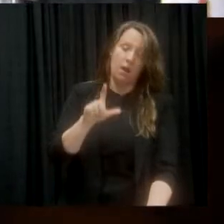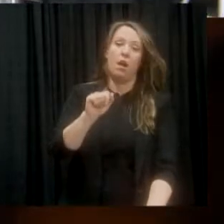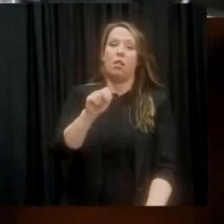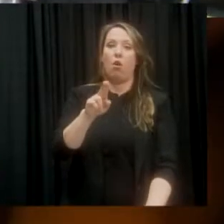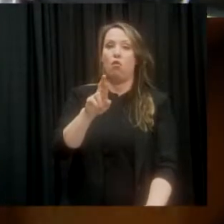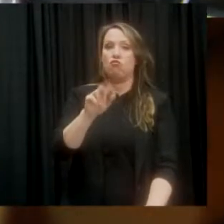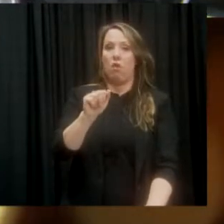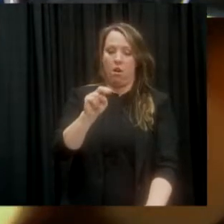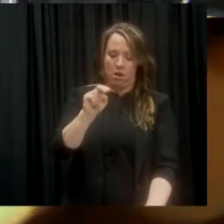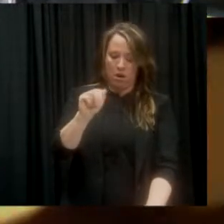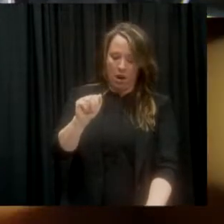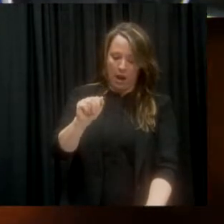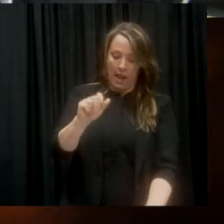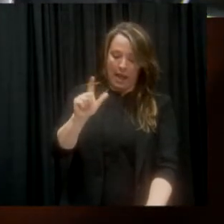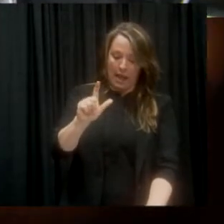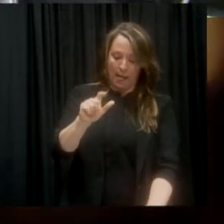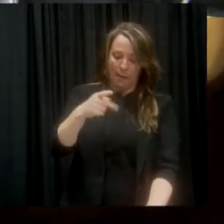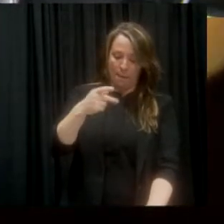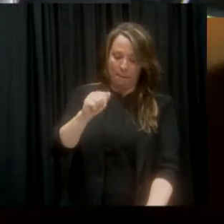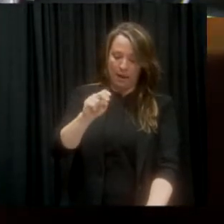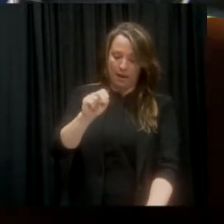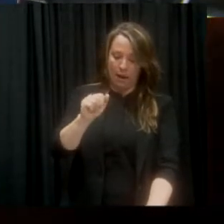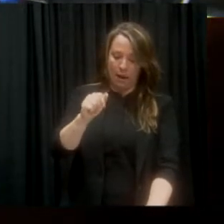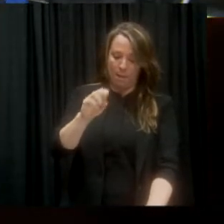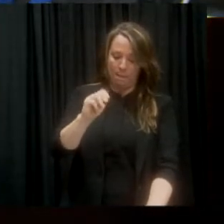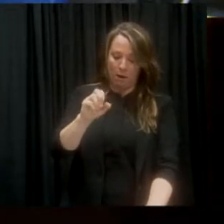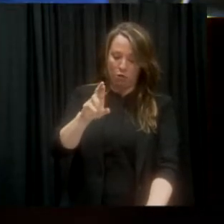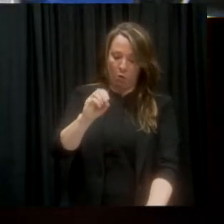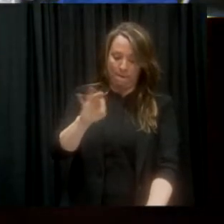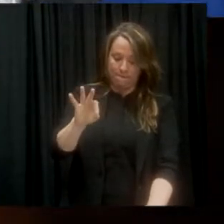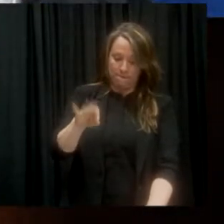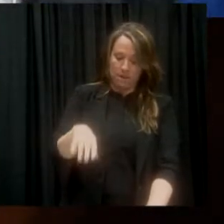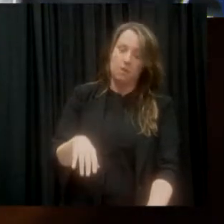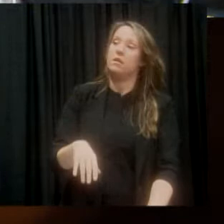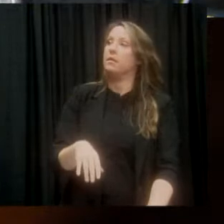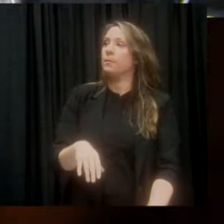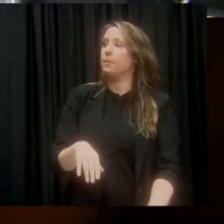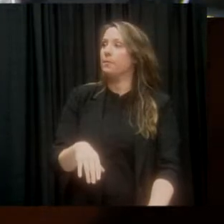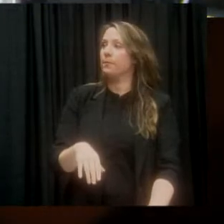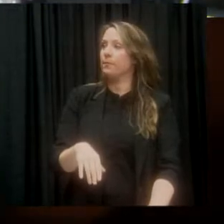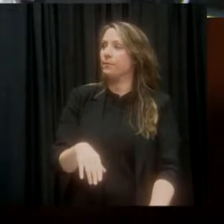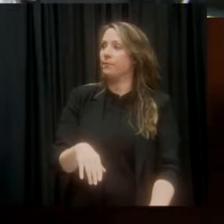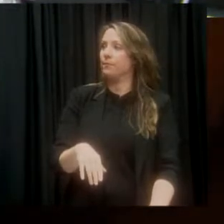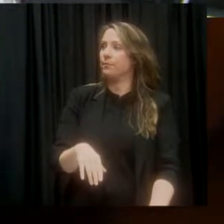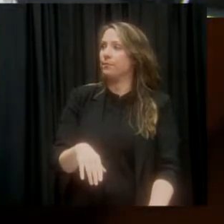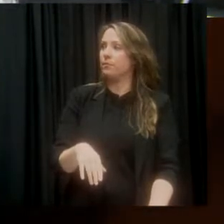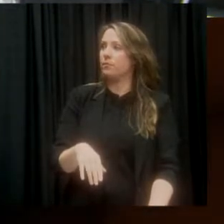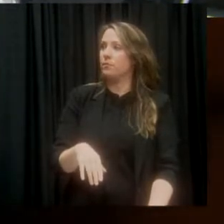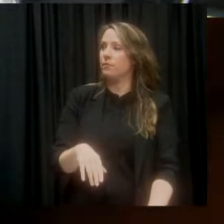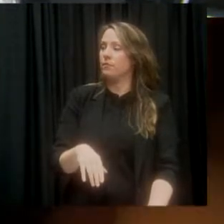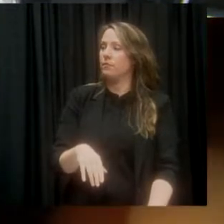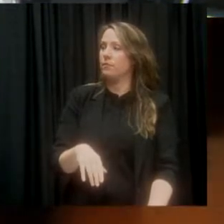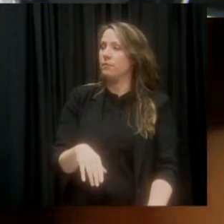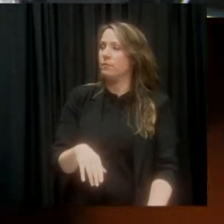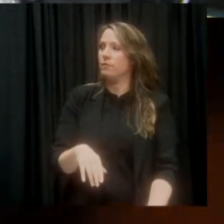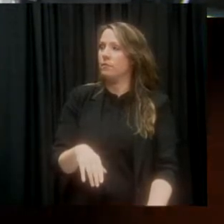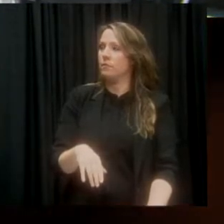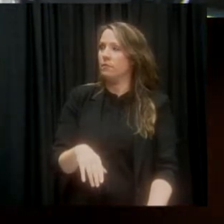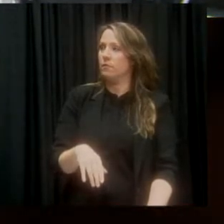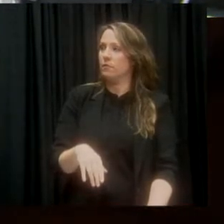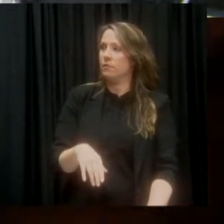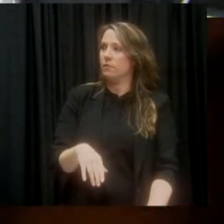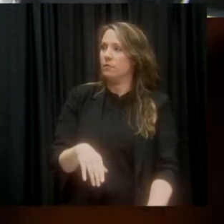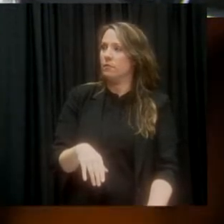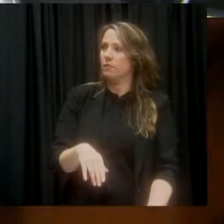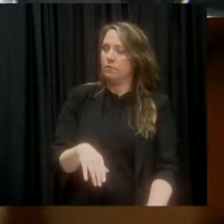Lorana L. Panamaroff. These aren't mine. They're not yours? His are they? Okay. Someone is out of order.